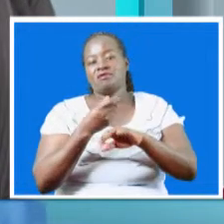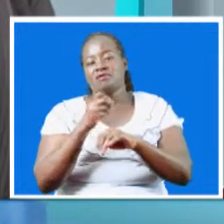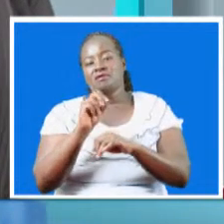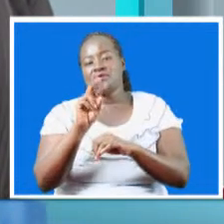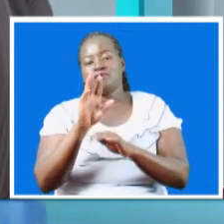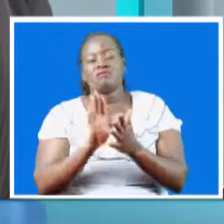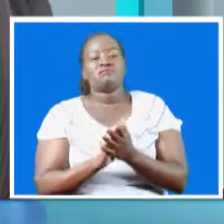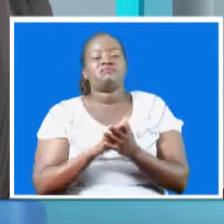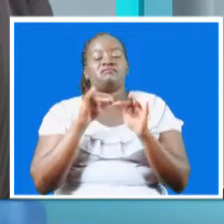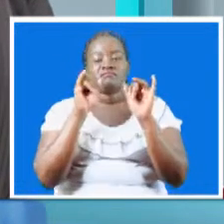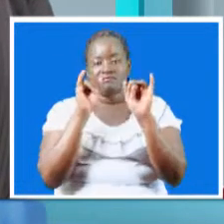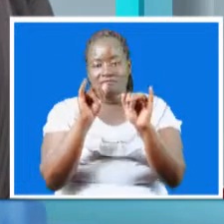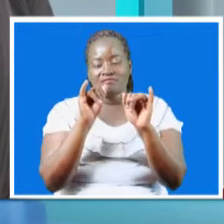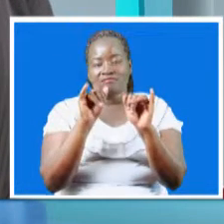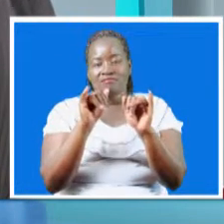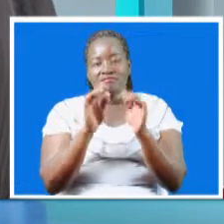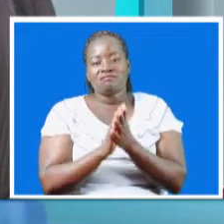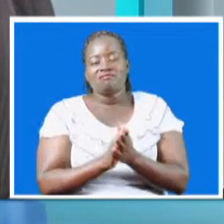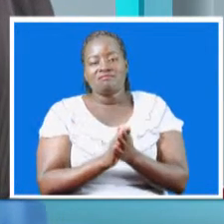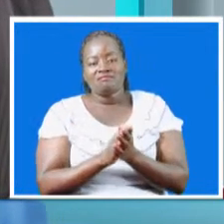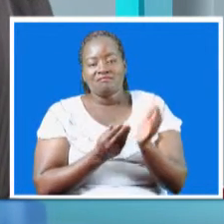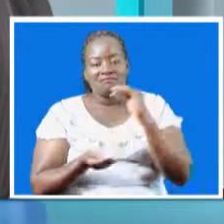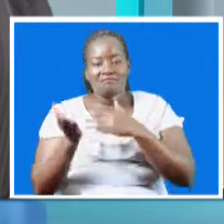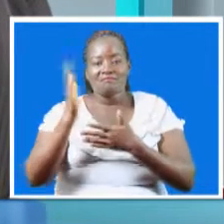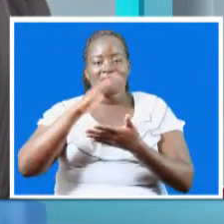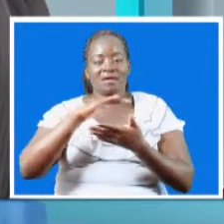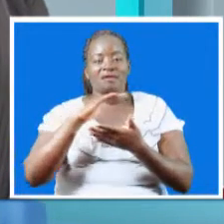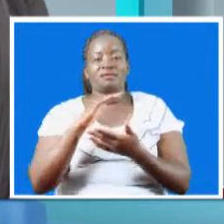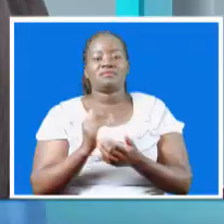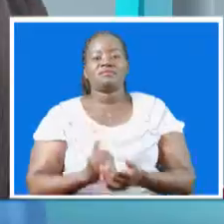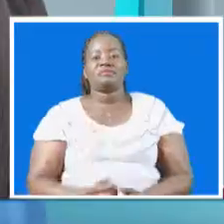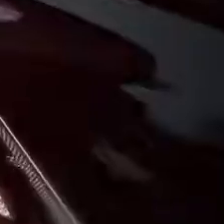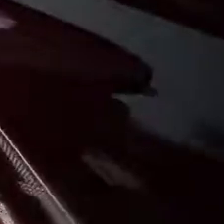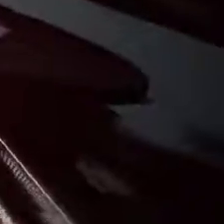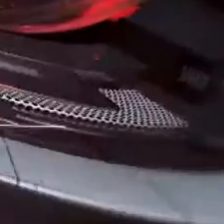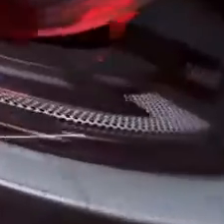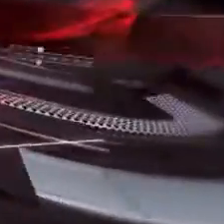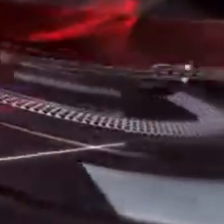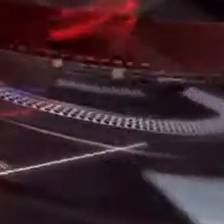nĩ TV_Gikuyu twaranĩrie. Ndũgathiĩ haraya nĩ tũgũcokereria.